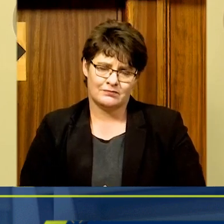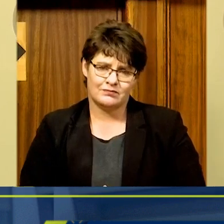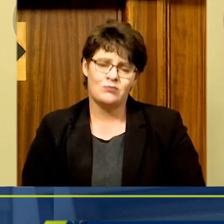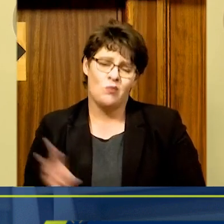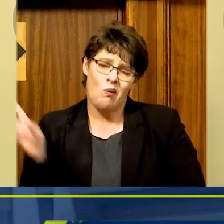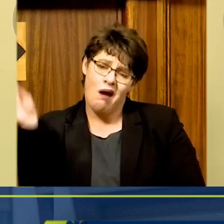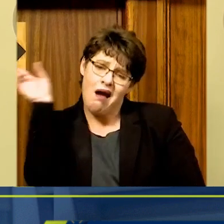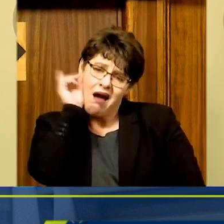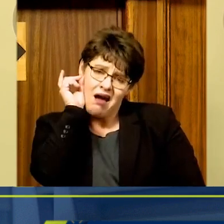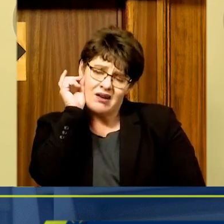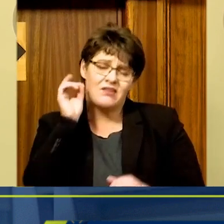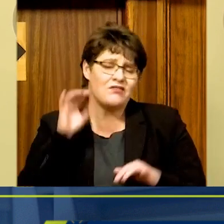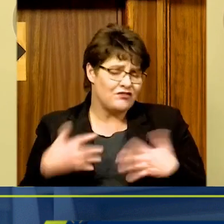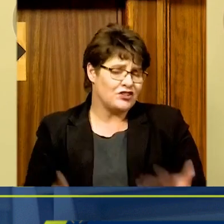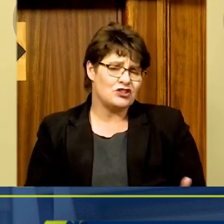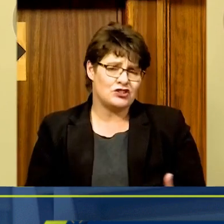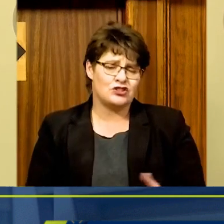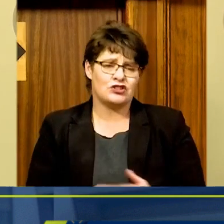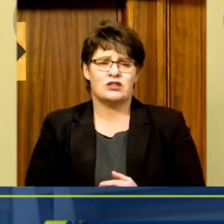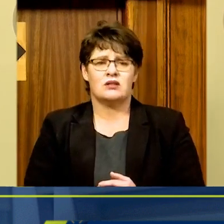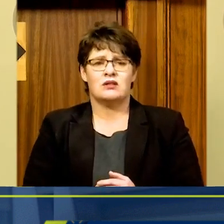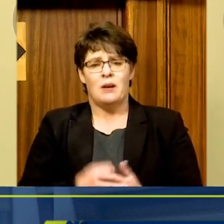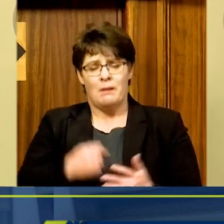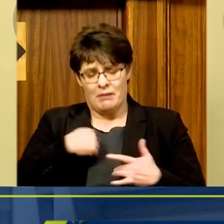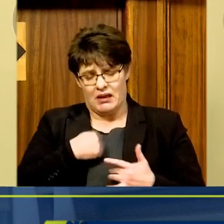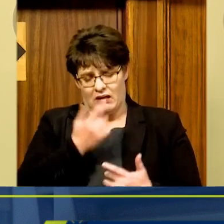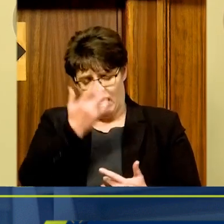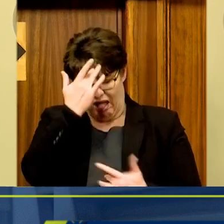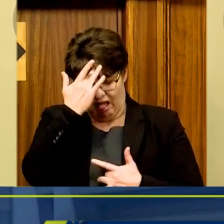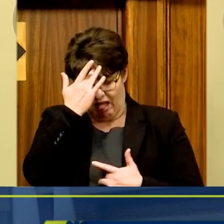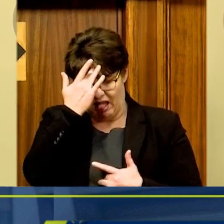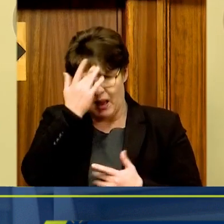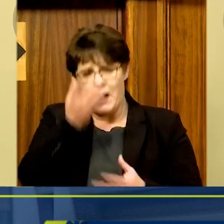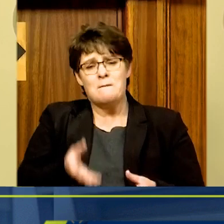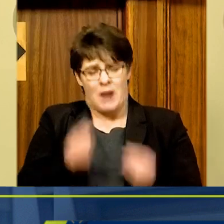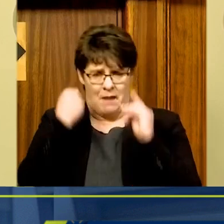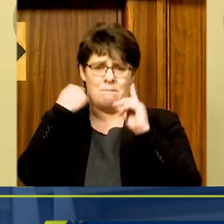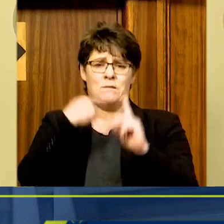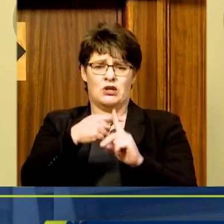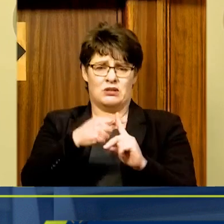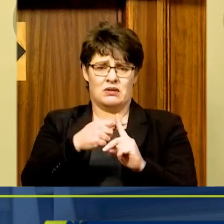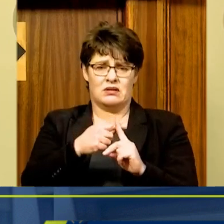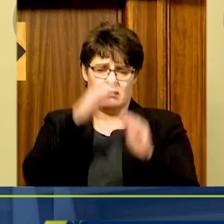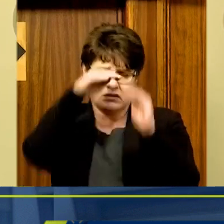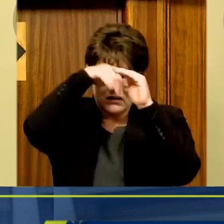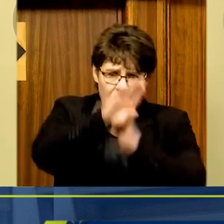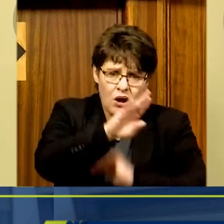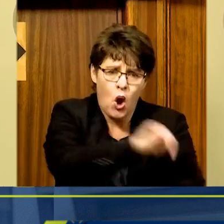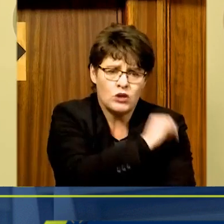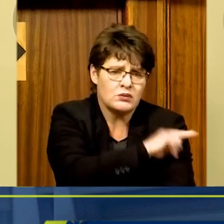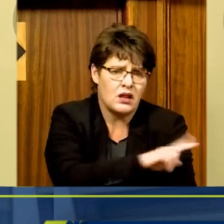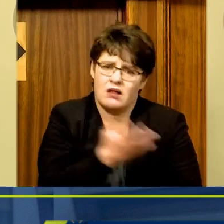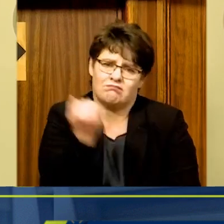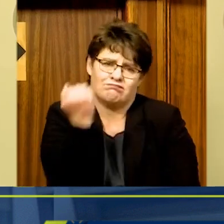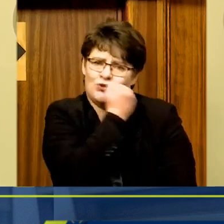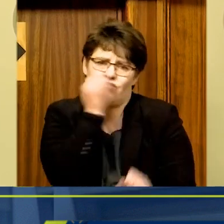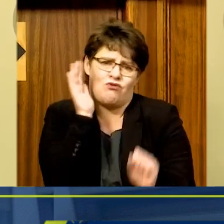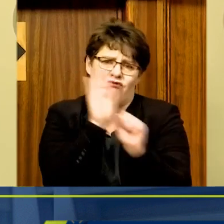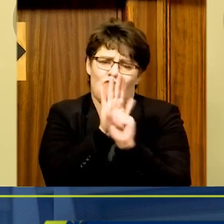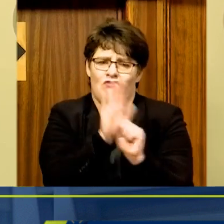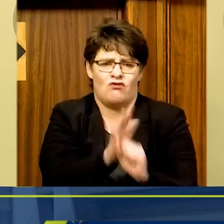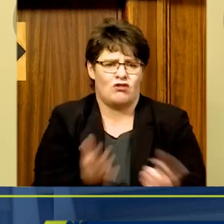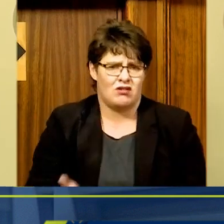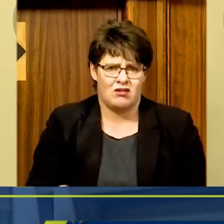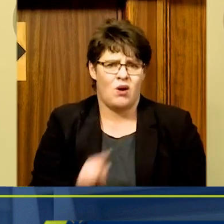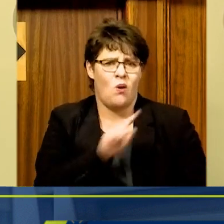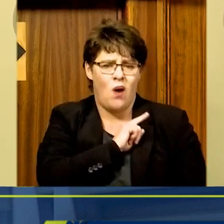of instances where people who are infected have been turned away from health facilities due